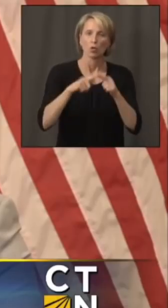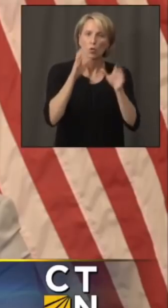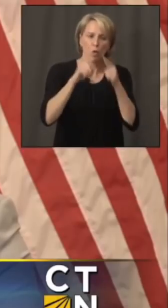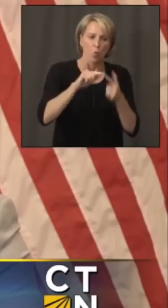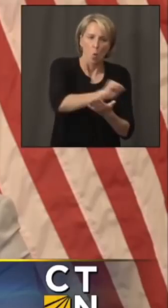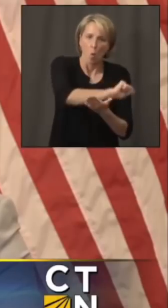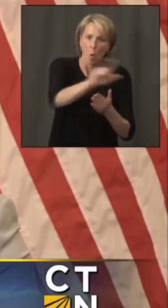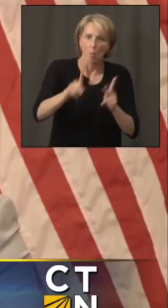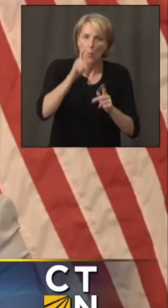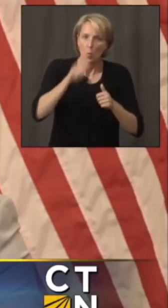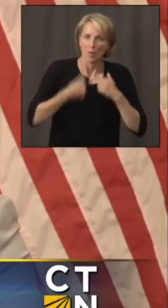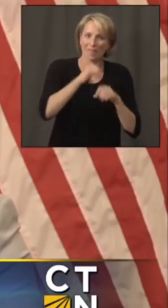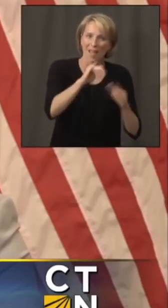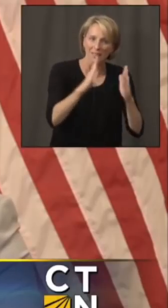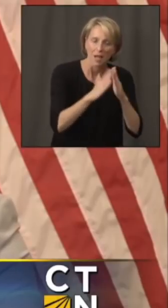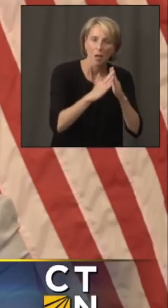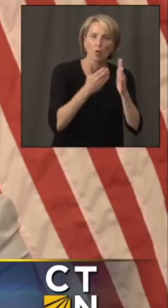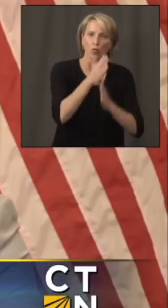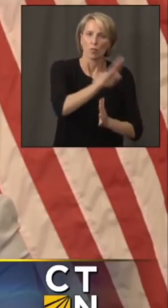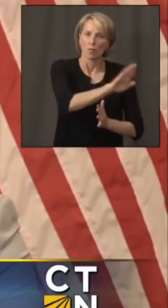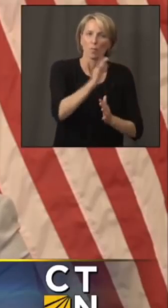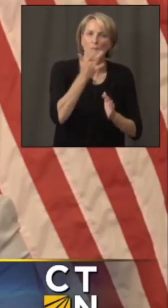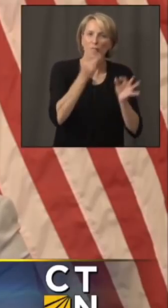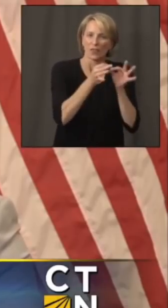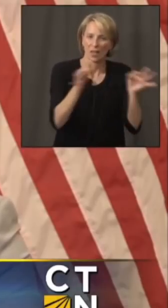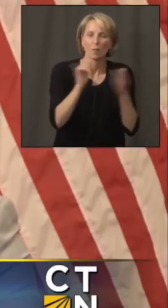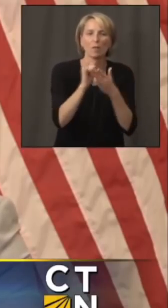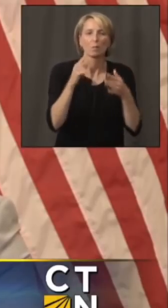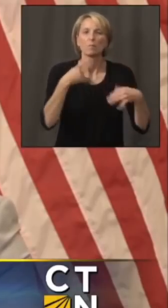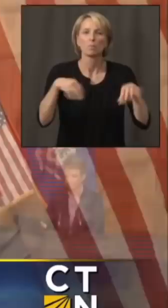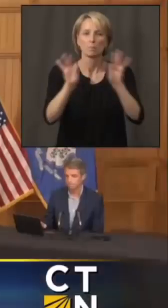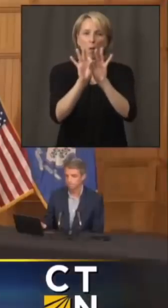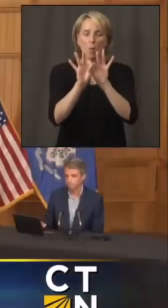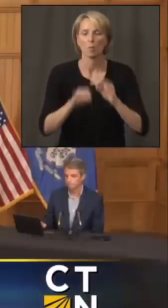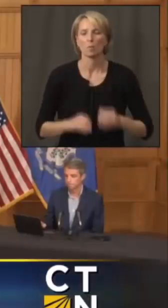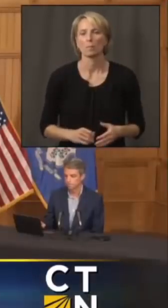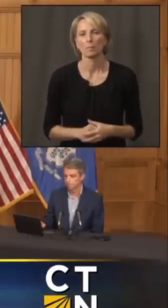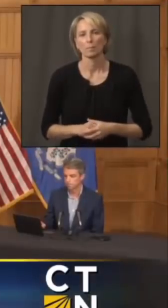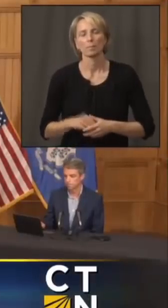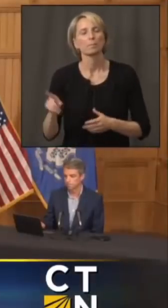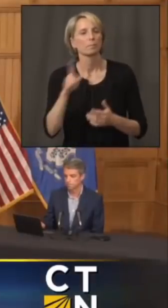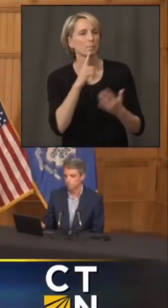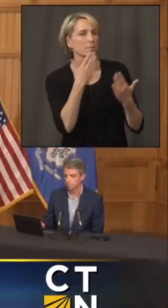are that we're dealing with right now. Thank you.